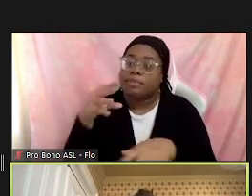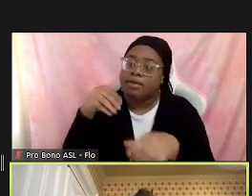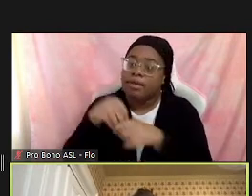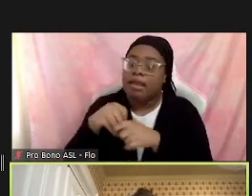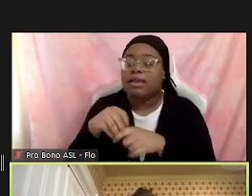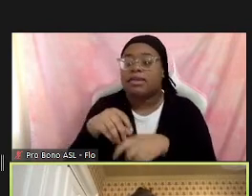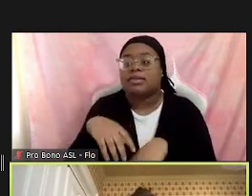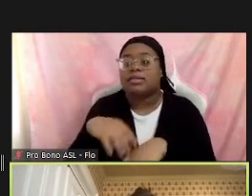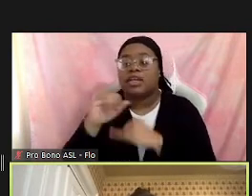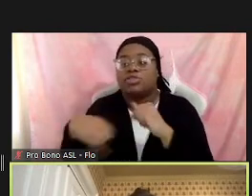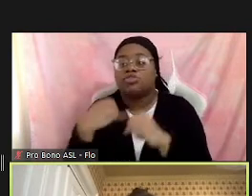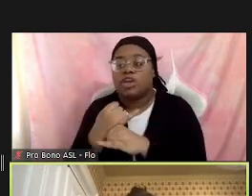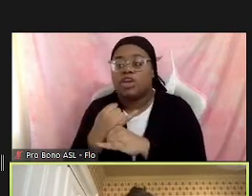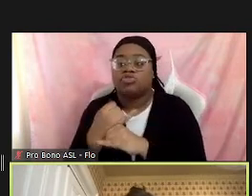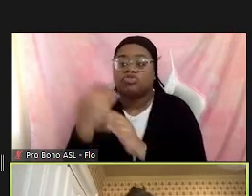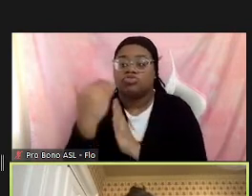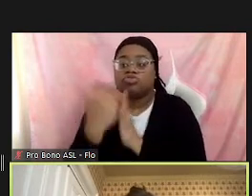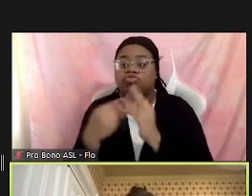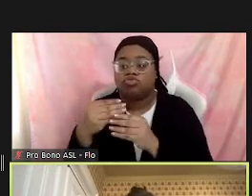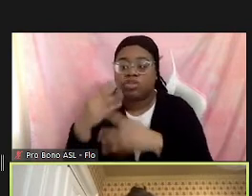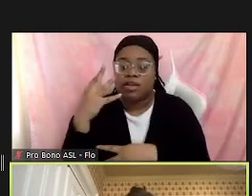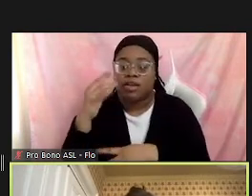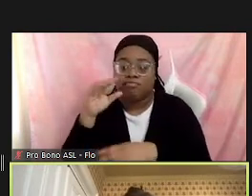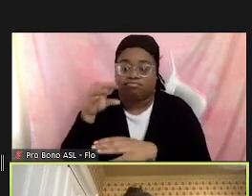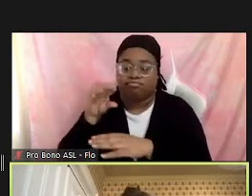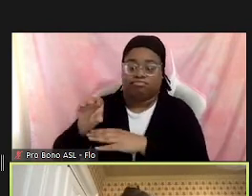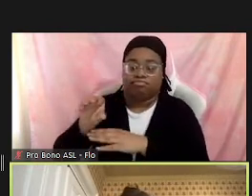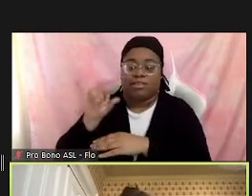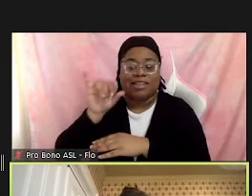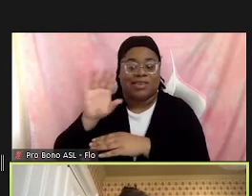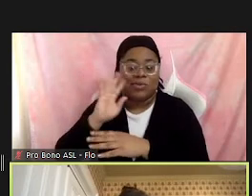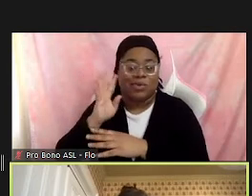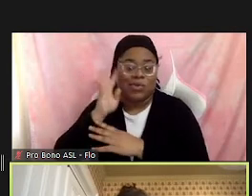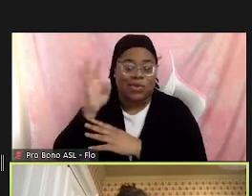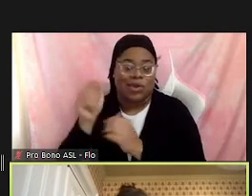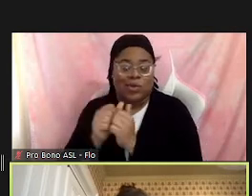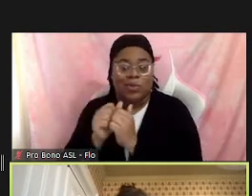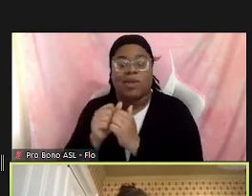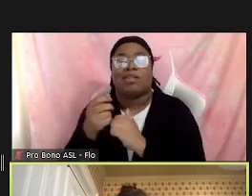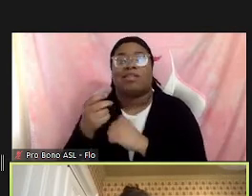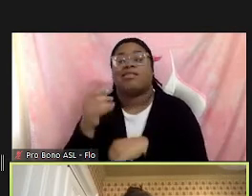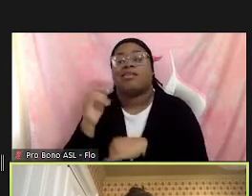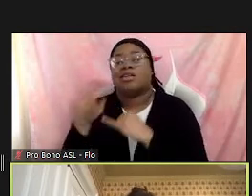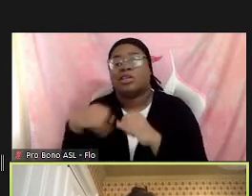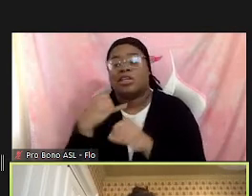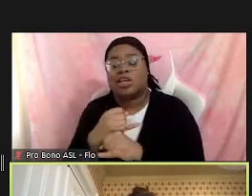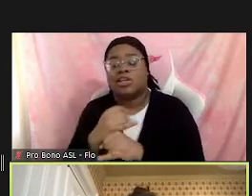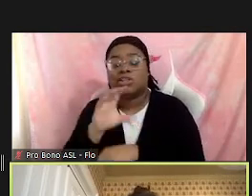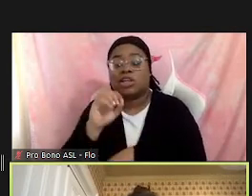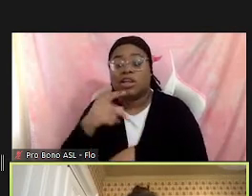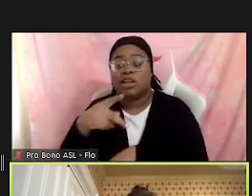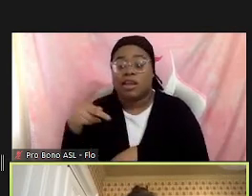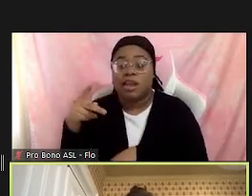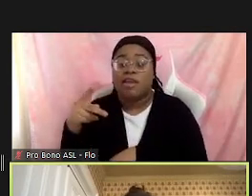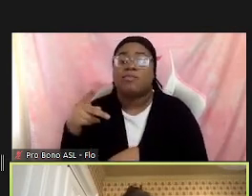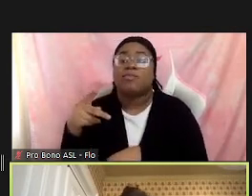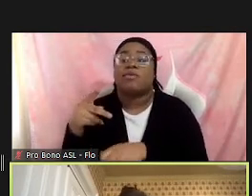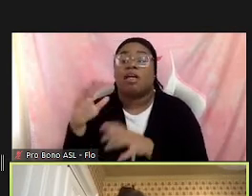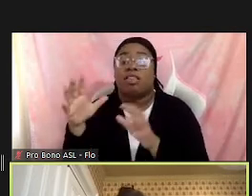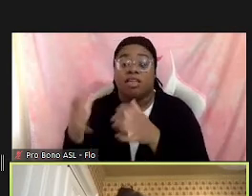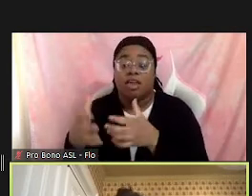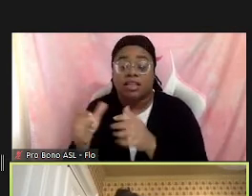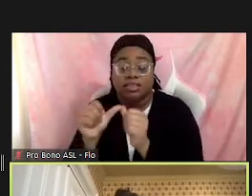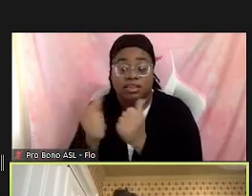international directory that's being created with the International Cooperative Alliance and Doc Servisi, which